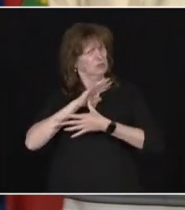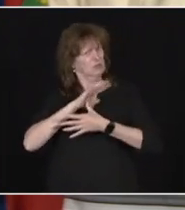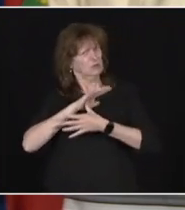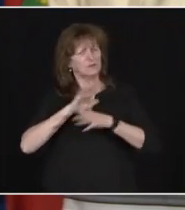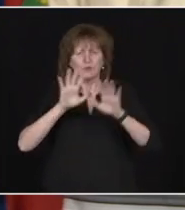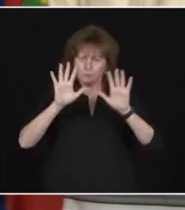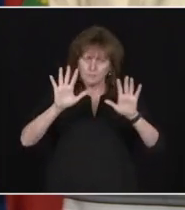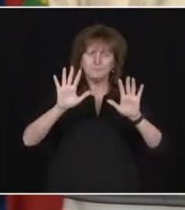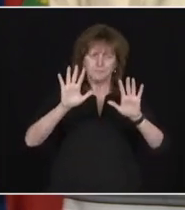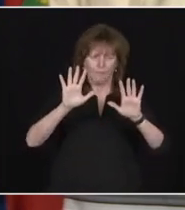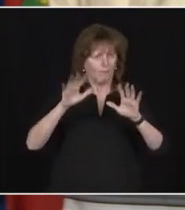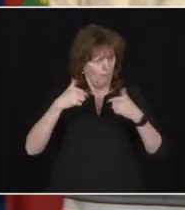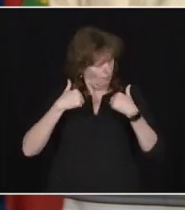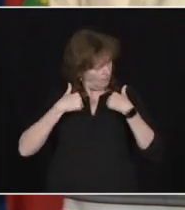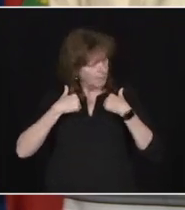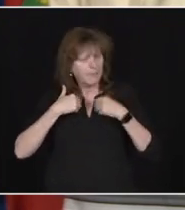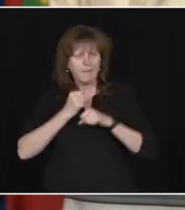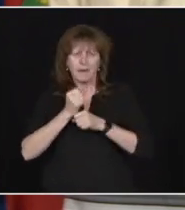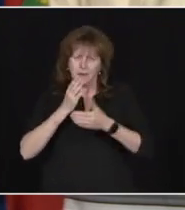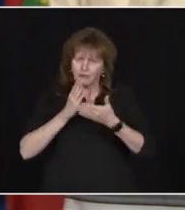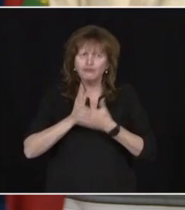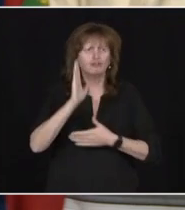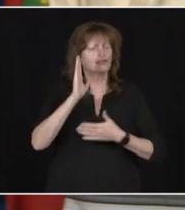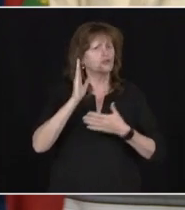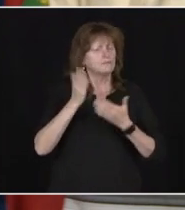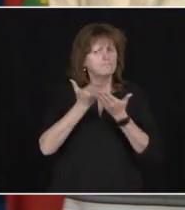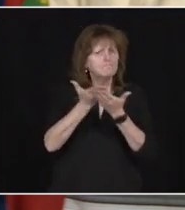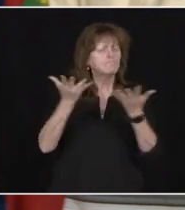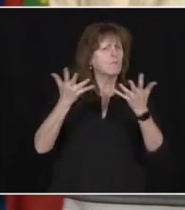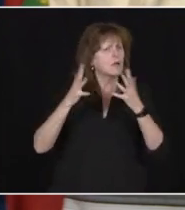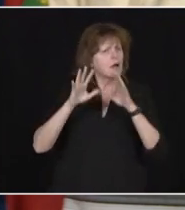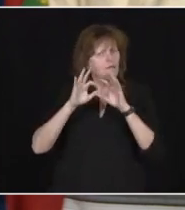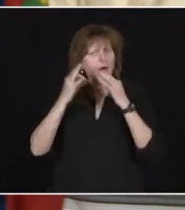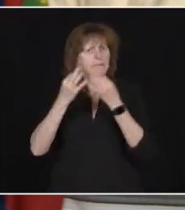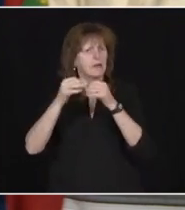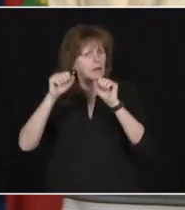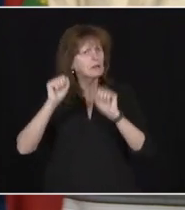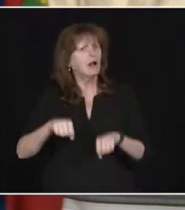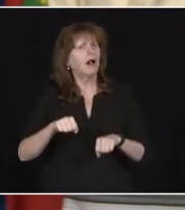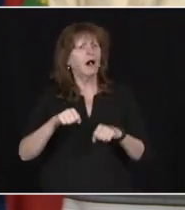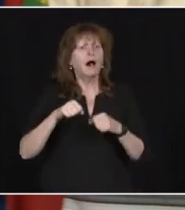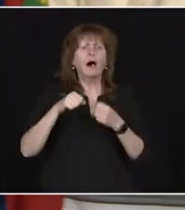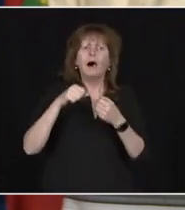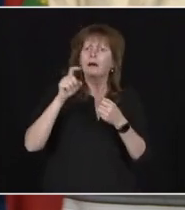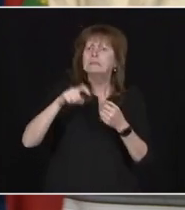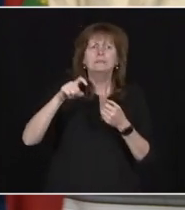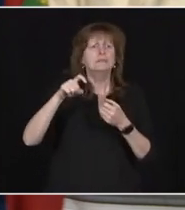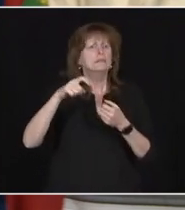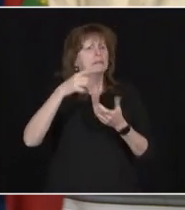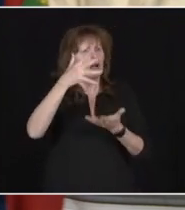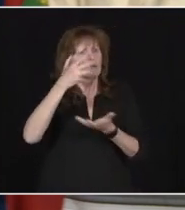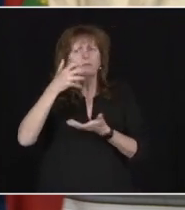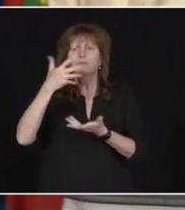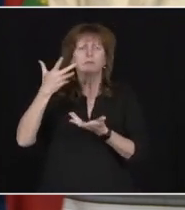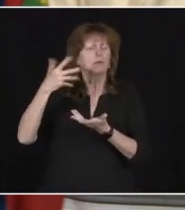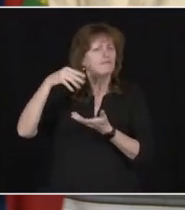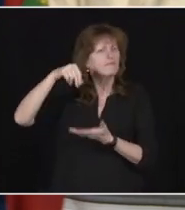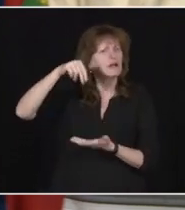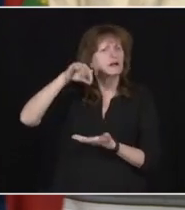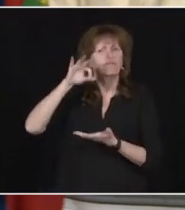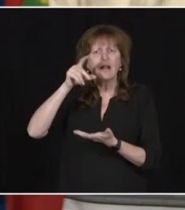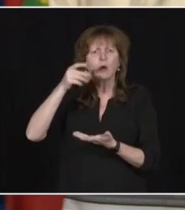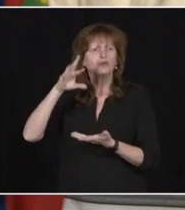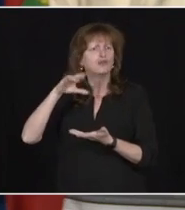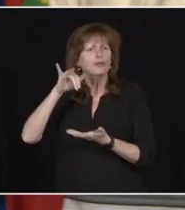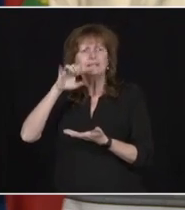can to ensure you and your family can access essential household products like flour, yeast, and sugar. This